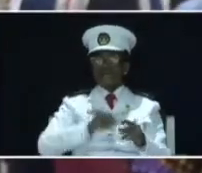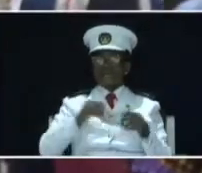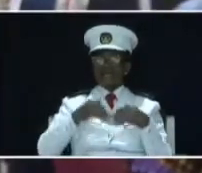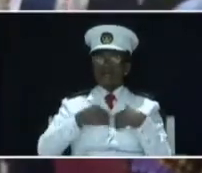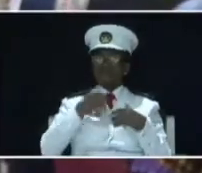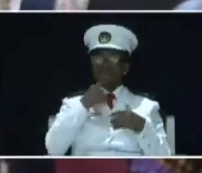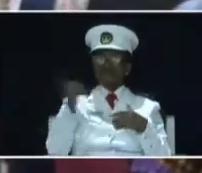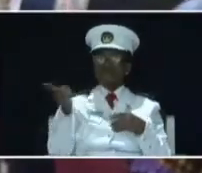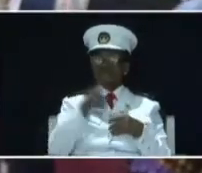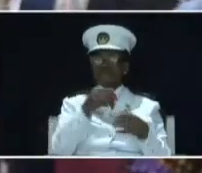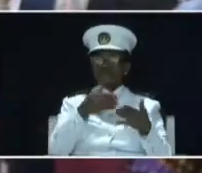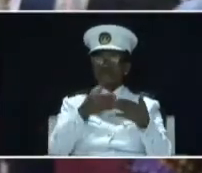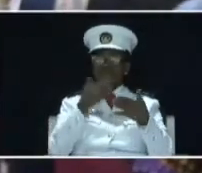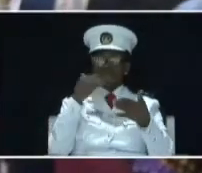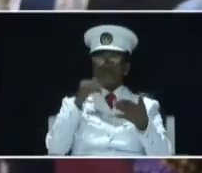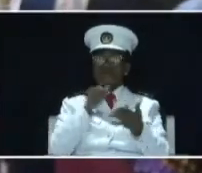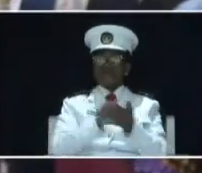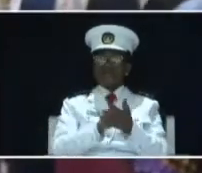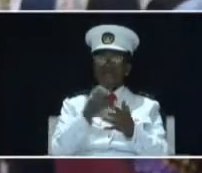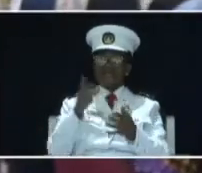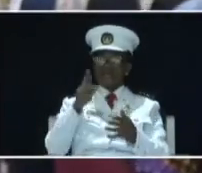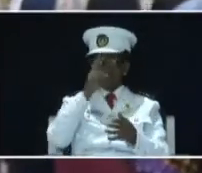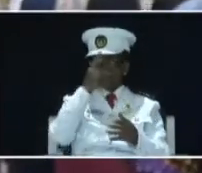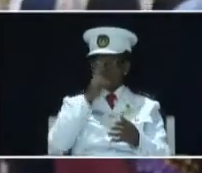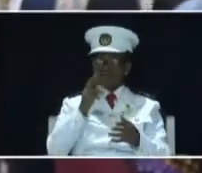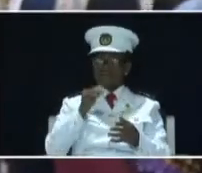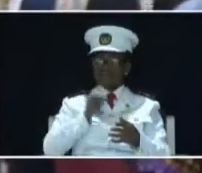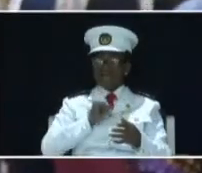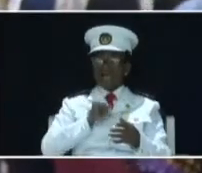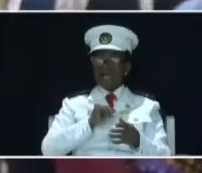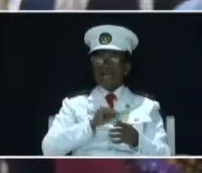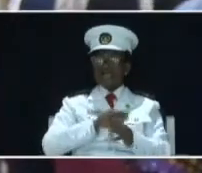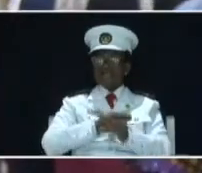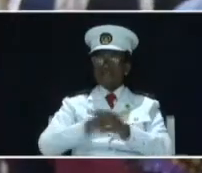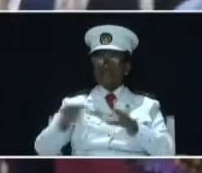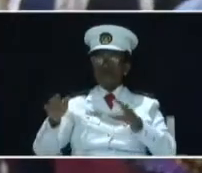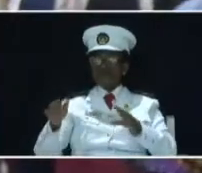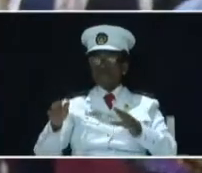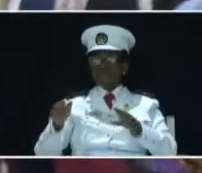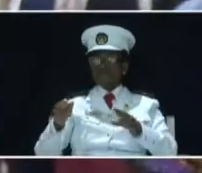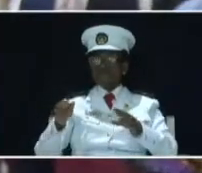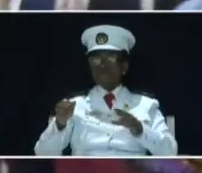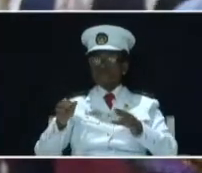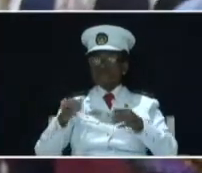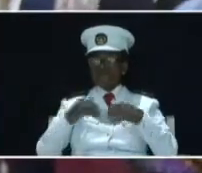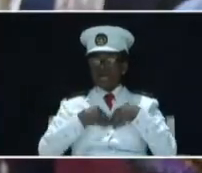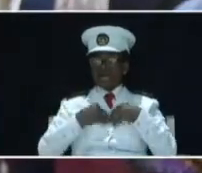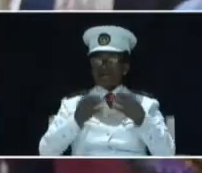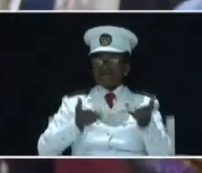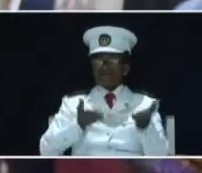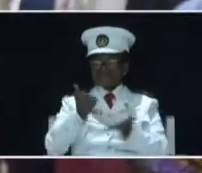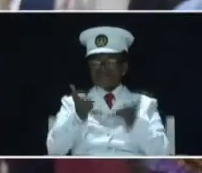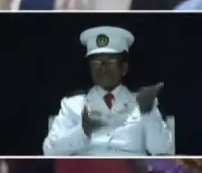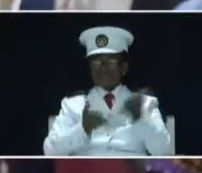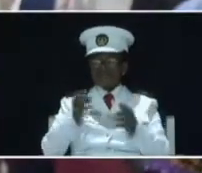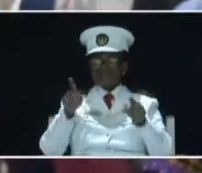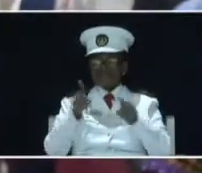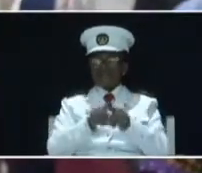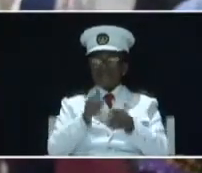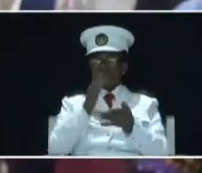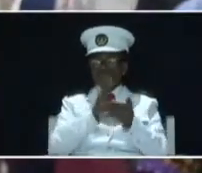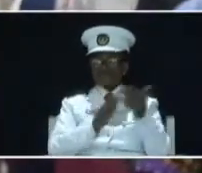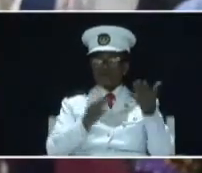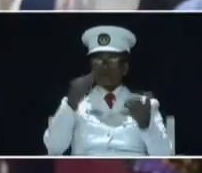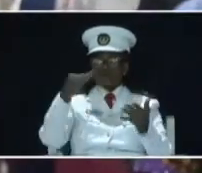the reason I don't conduct services like some of my